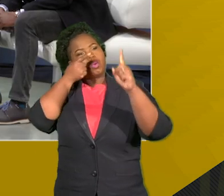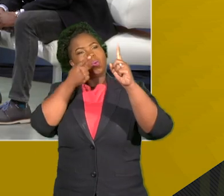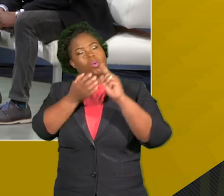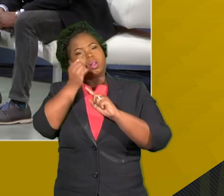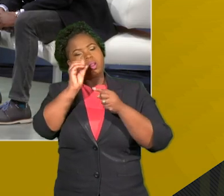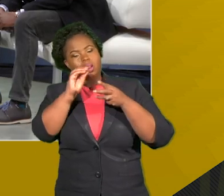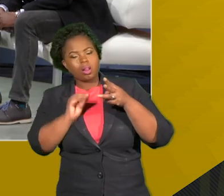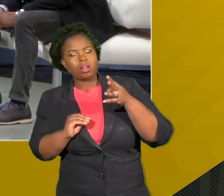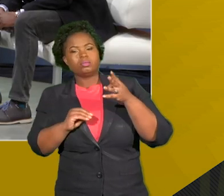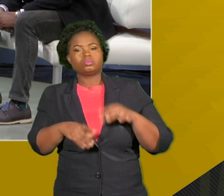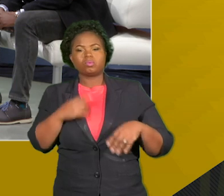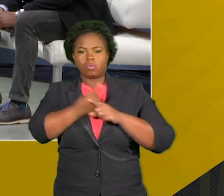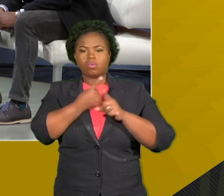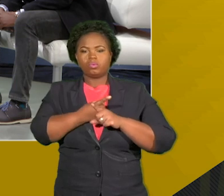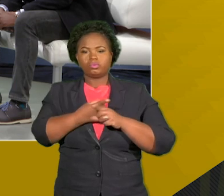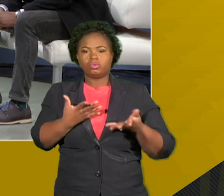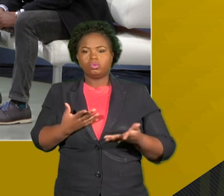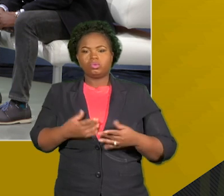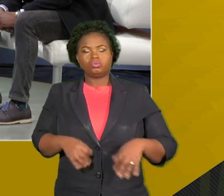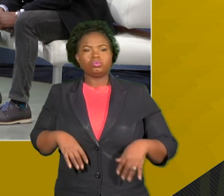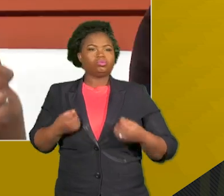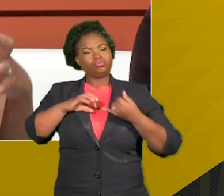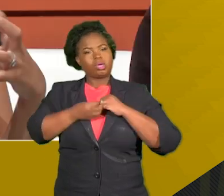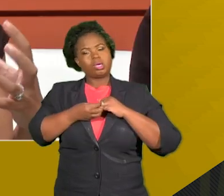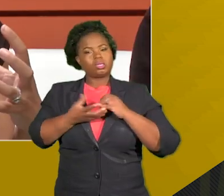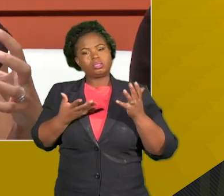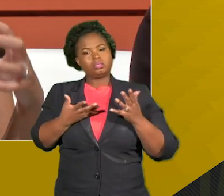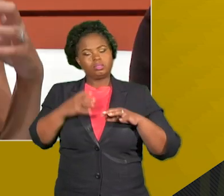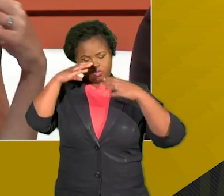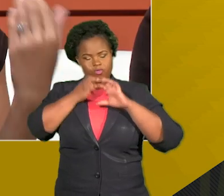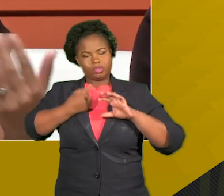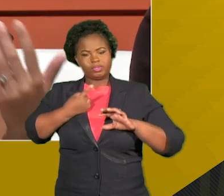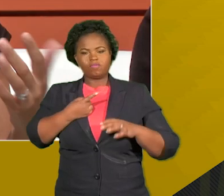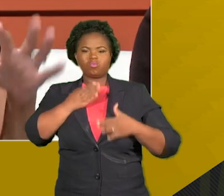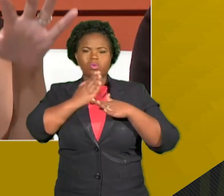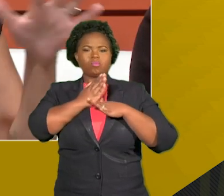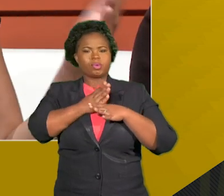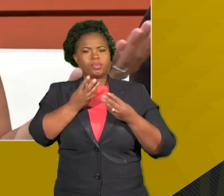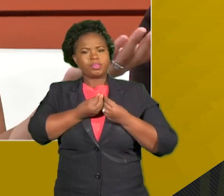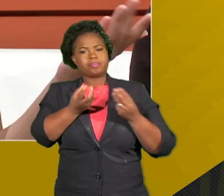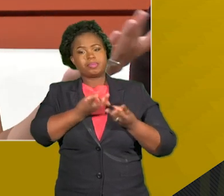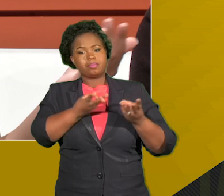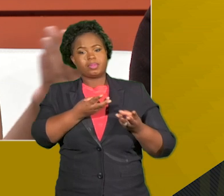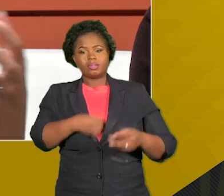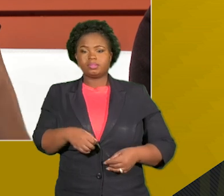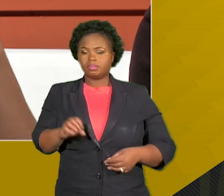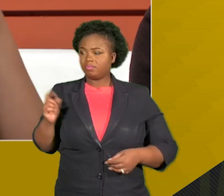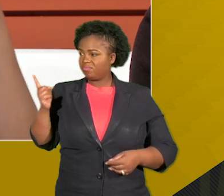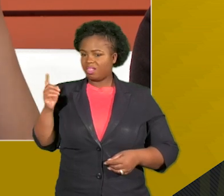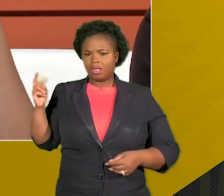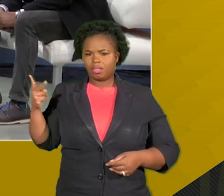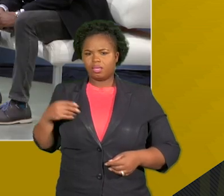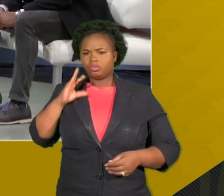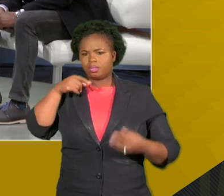stripping ourselves from our self-imposed limitations. So we work with people and we transform the mind. And some lady spoke about